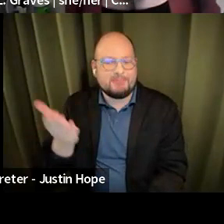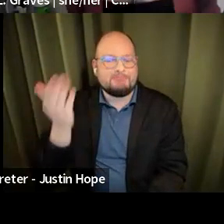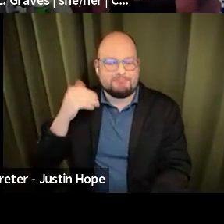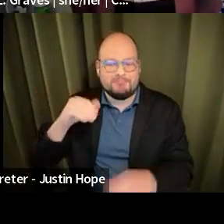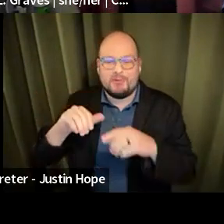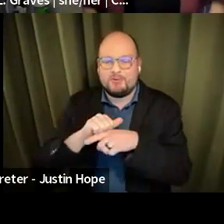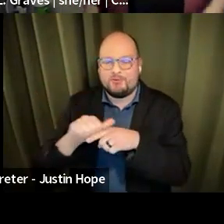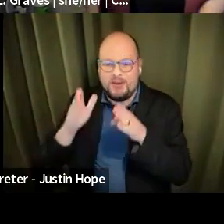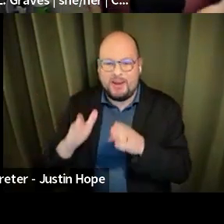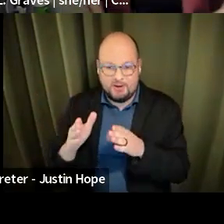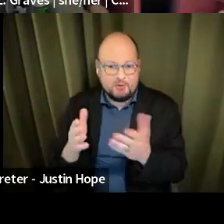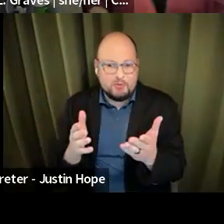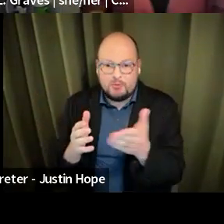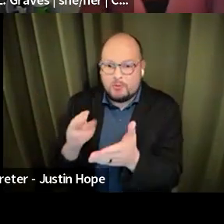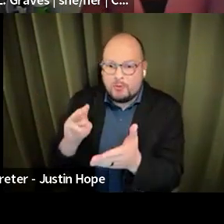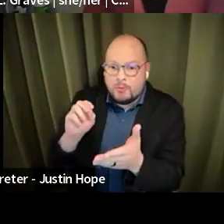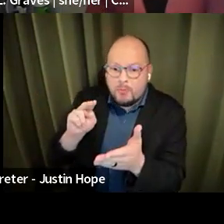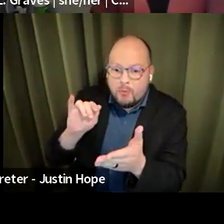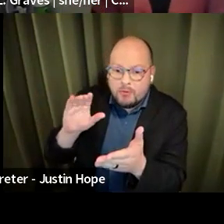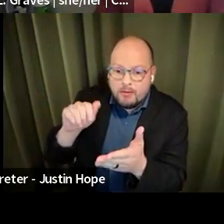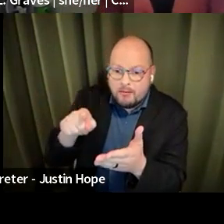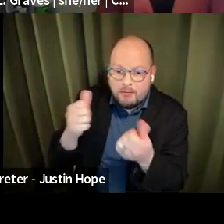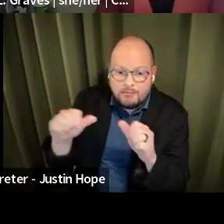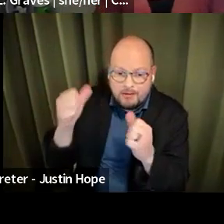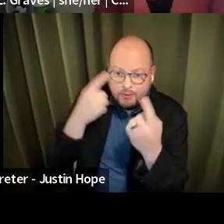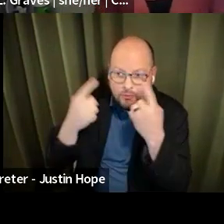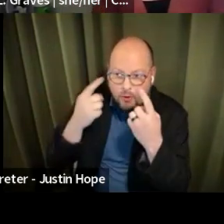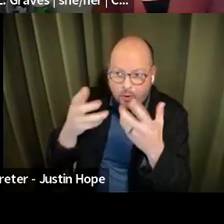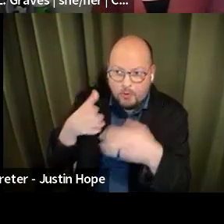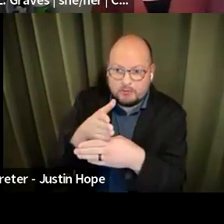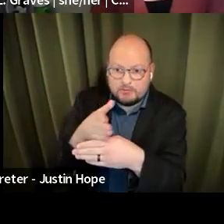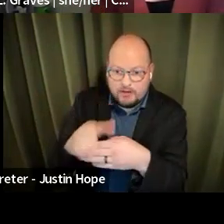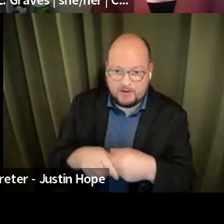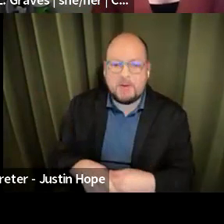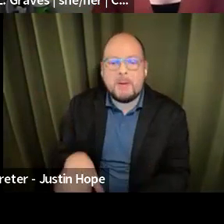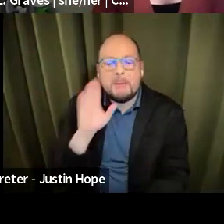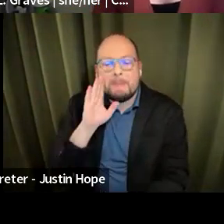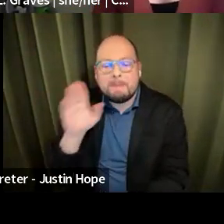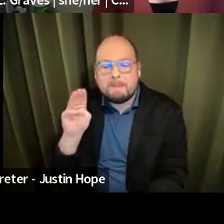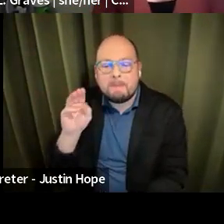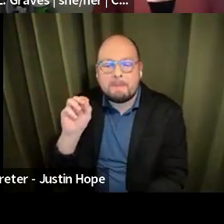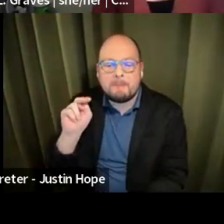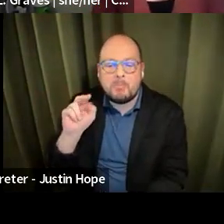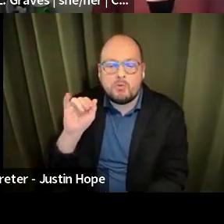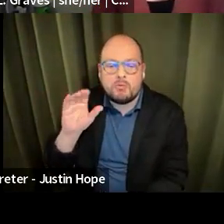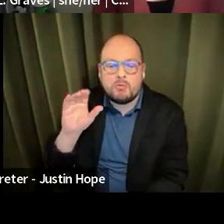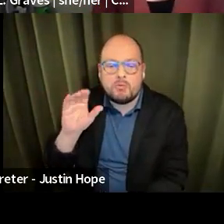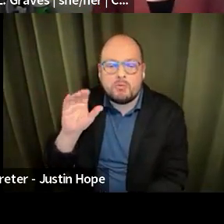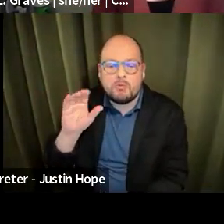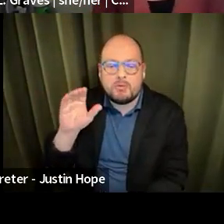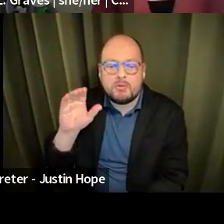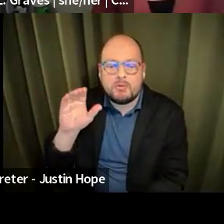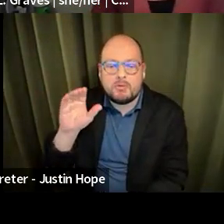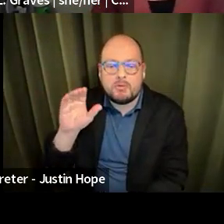any thoughts you would like to share first? Thank you, Monica Serrano from Kaiser Permanente. So building on what Elida